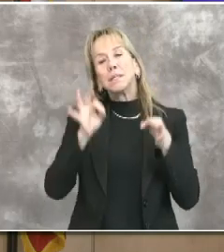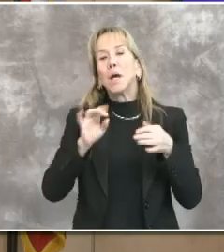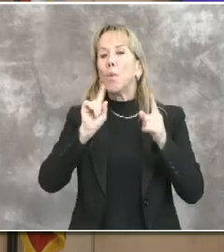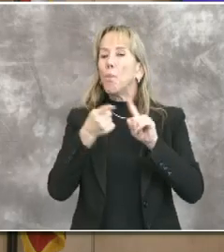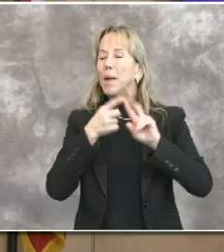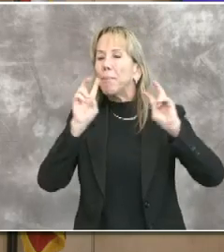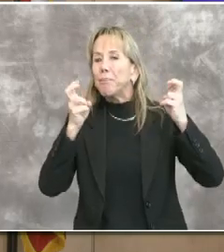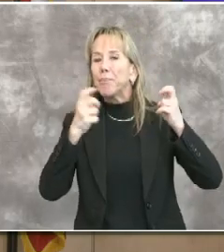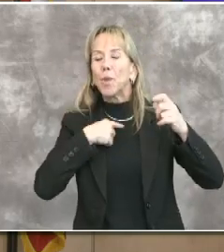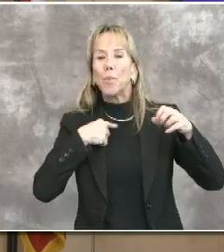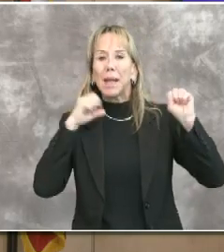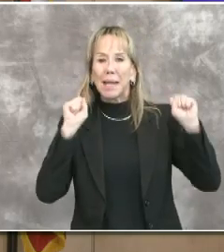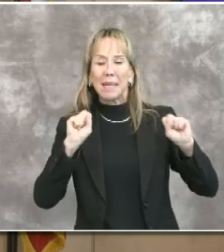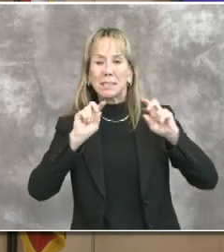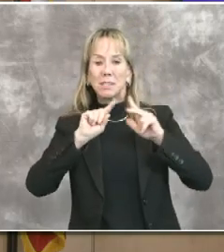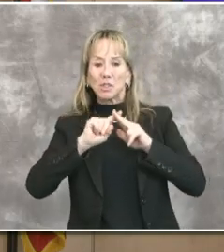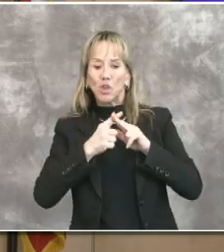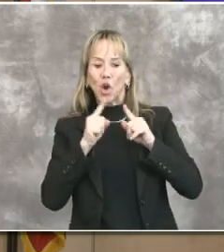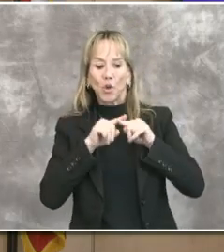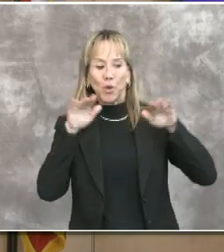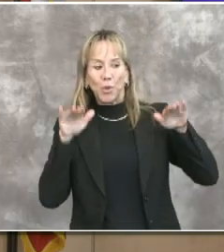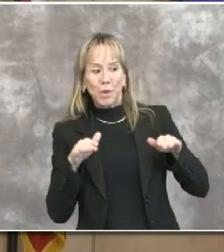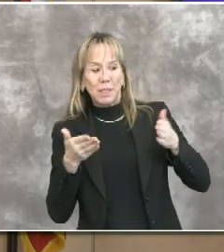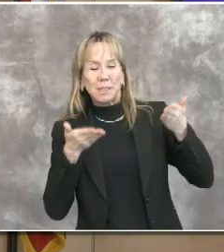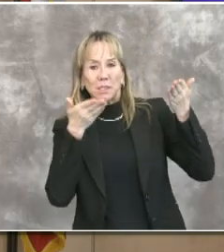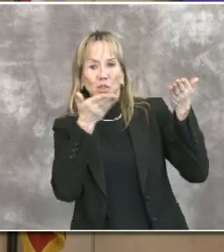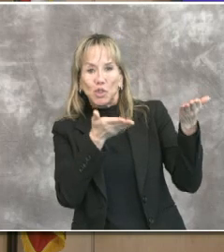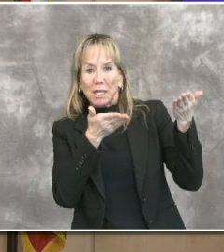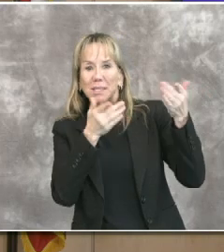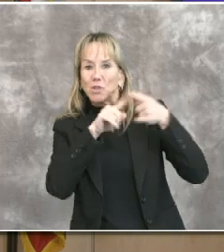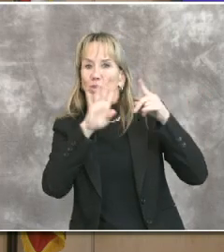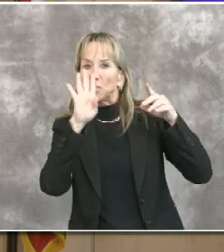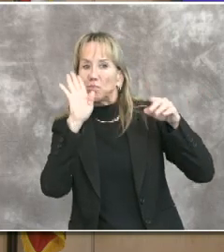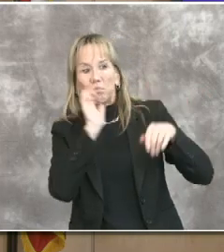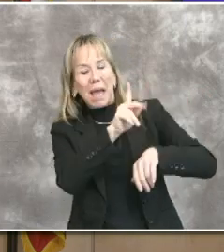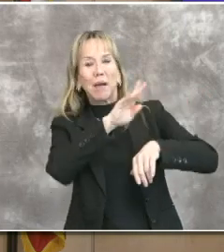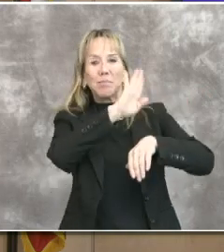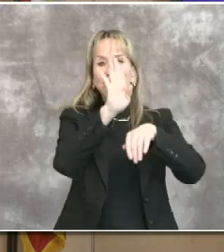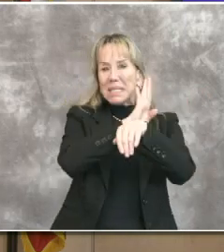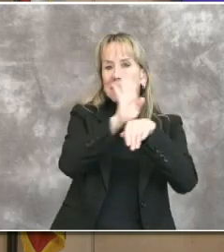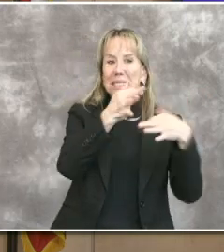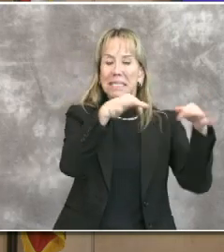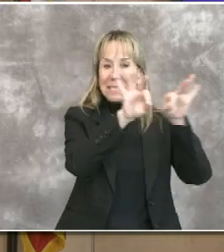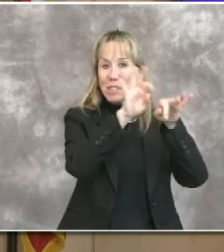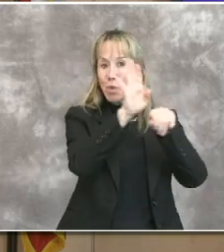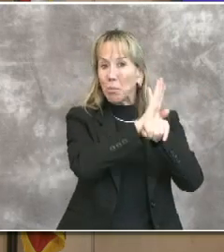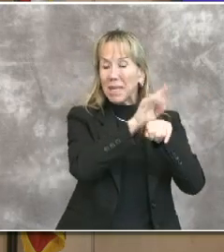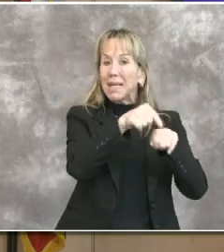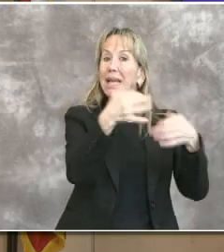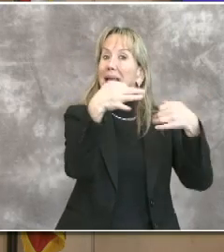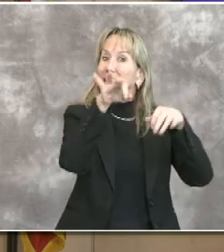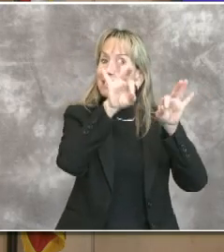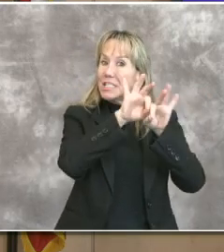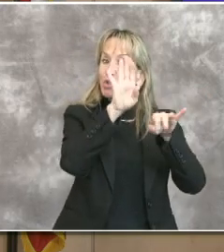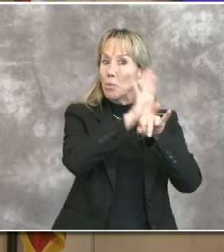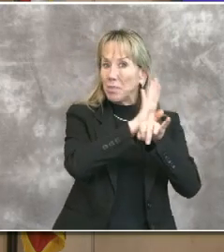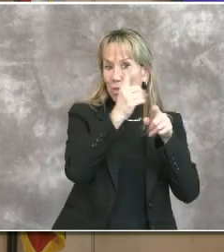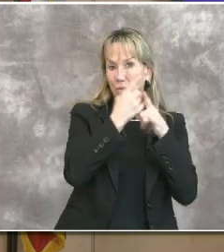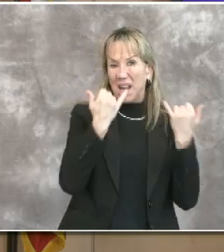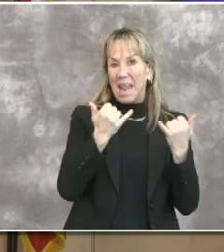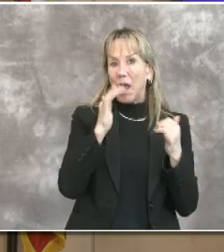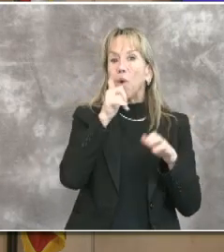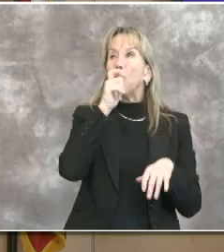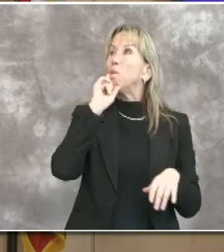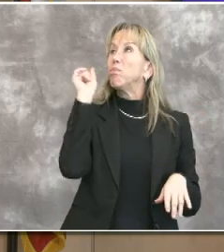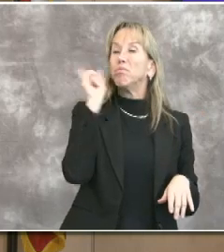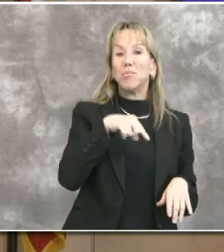business, mass gatherings, and other things to suggest to the state. To be clear, the essential business listing is a statewide order, and any